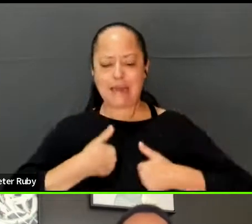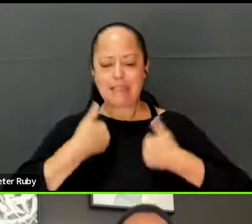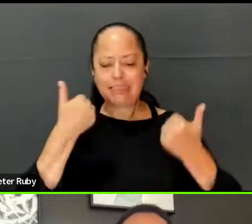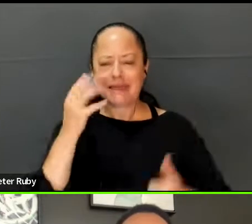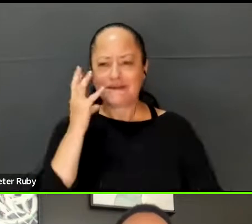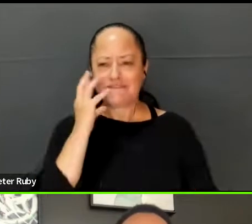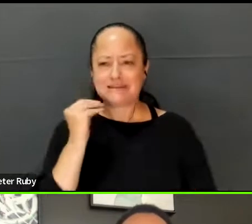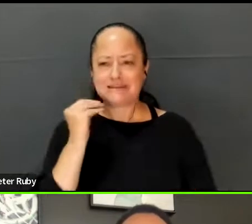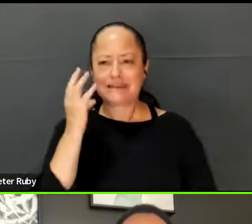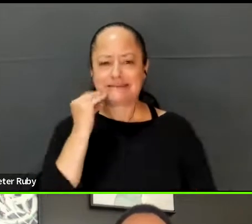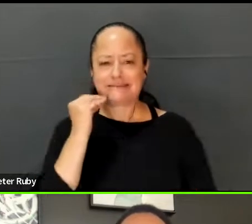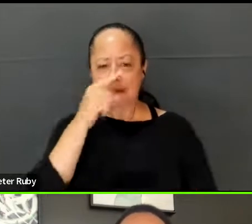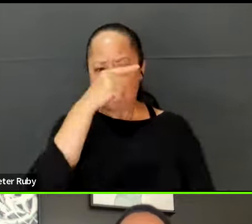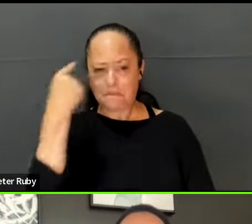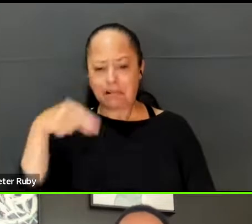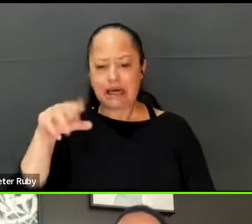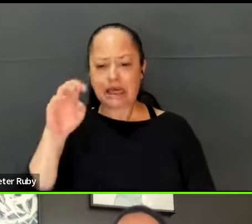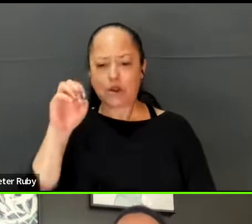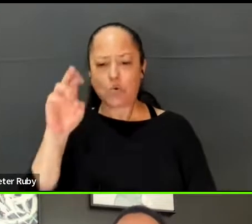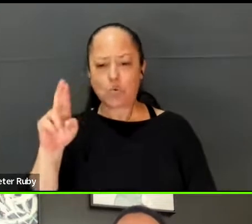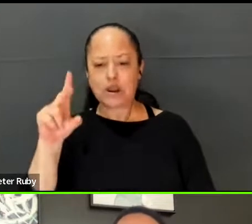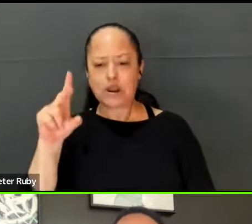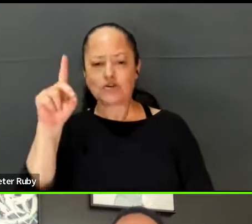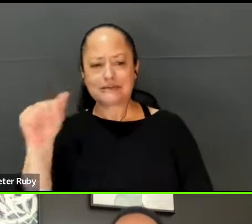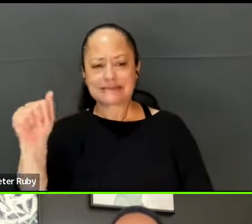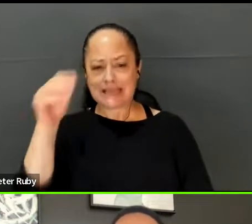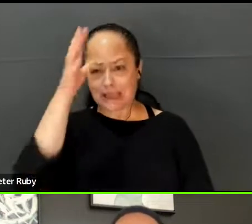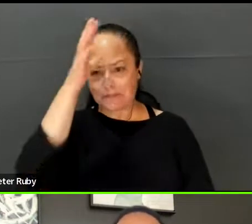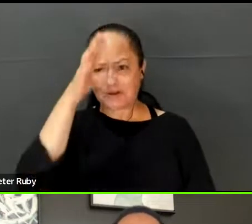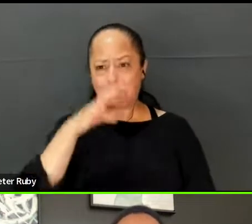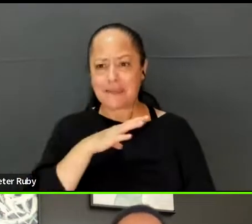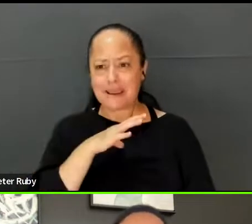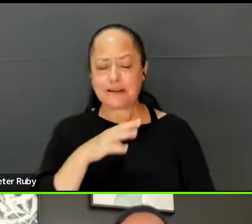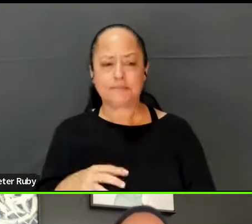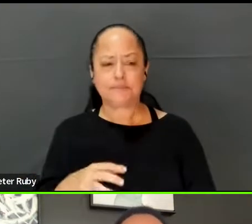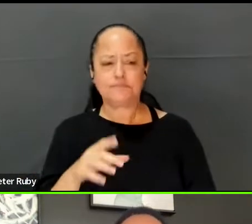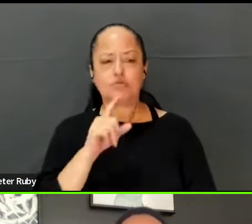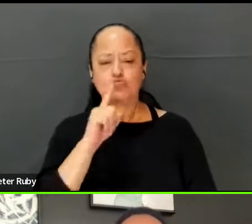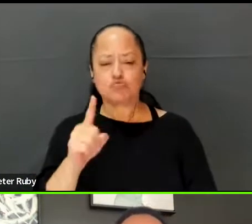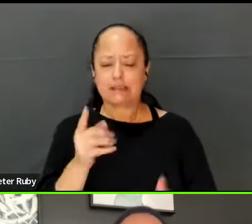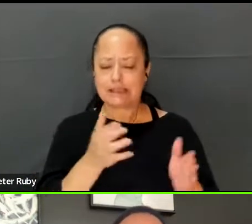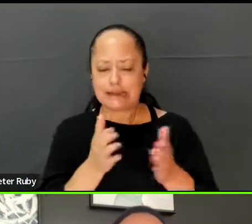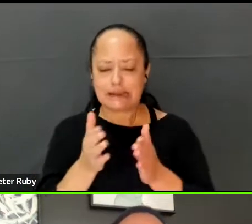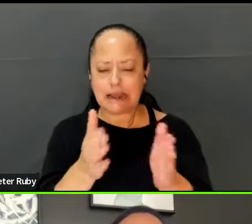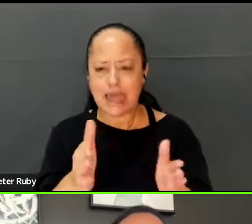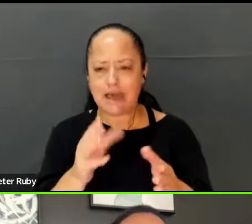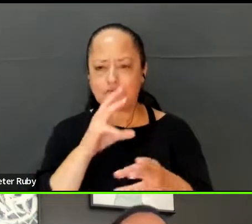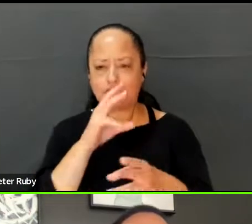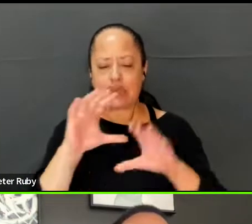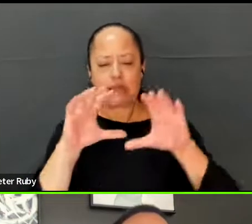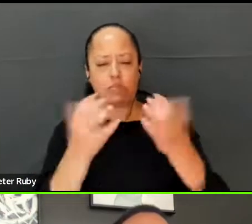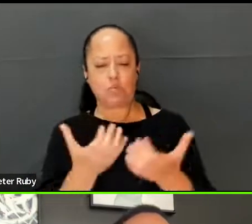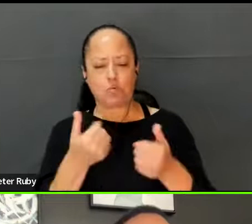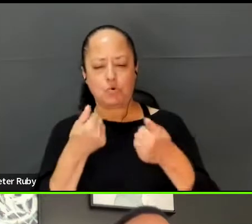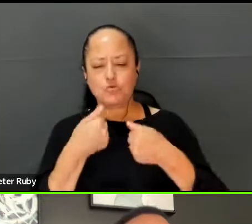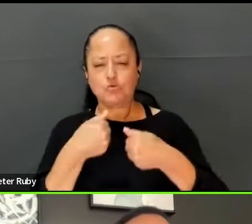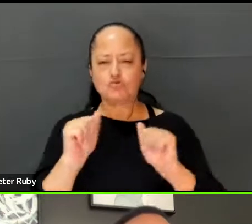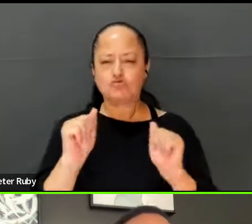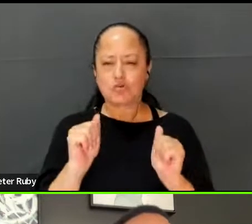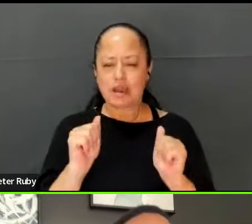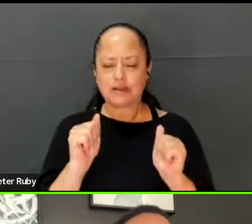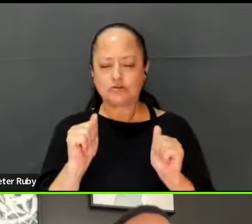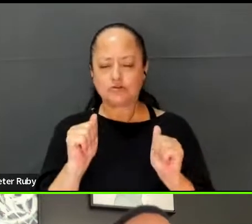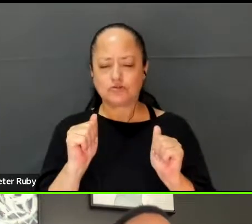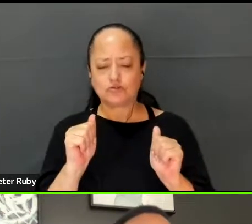experience as a Black, queer, disabled man, and really navigating the world, trying to carve out